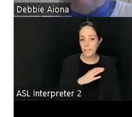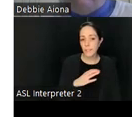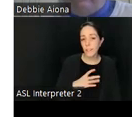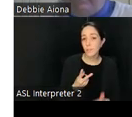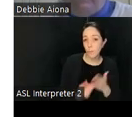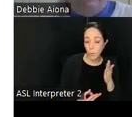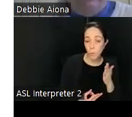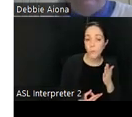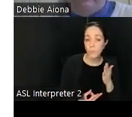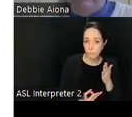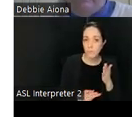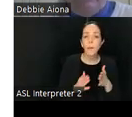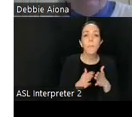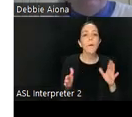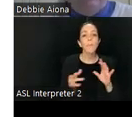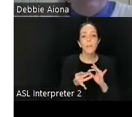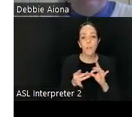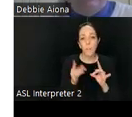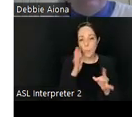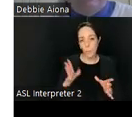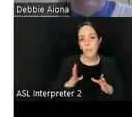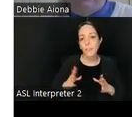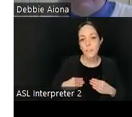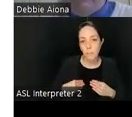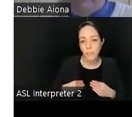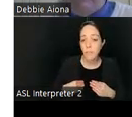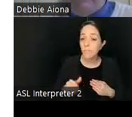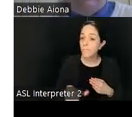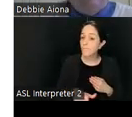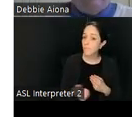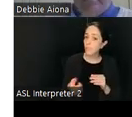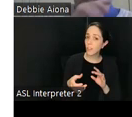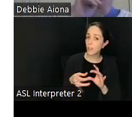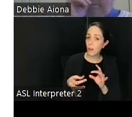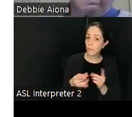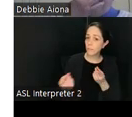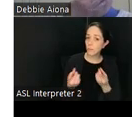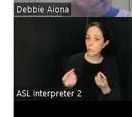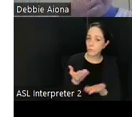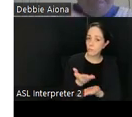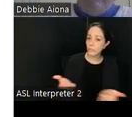Okay, so any questions, comments, or suggestions on this particular section?